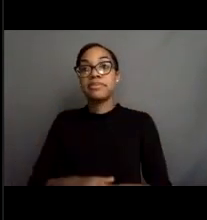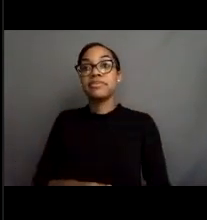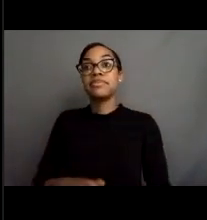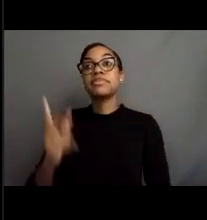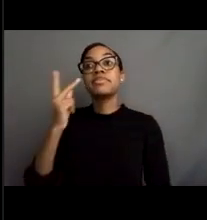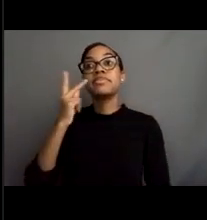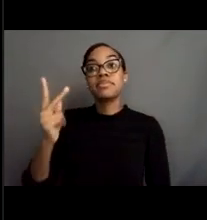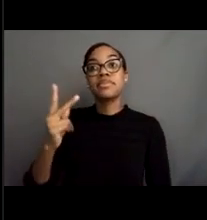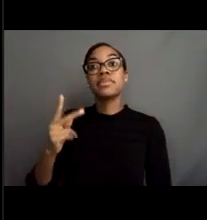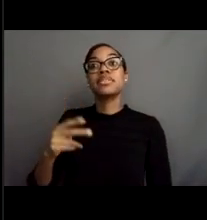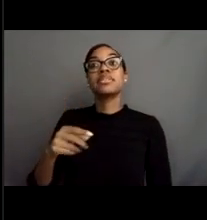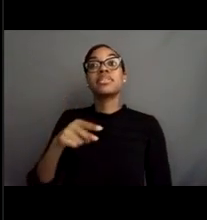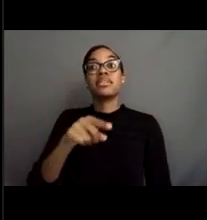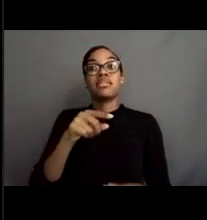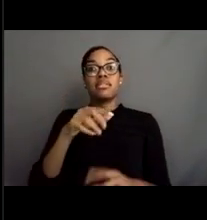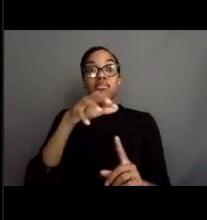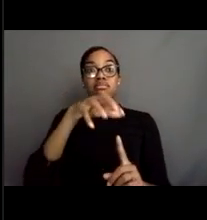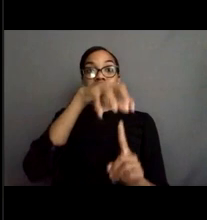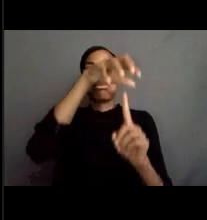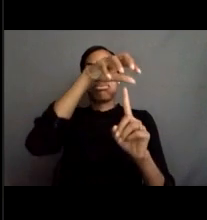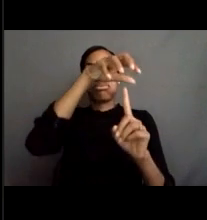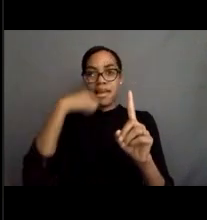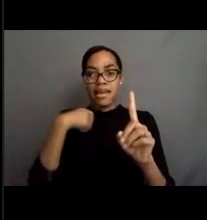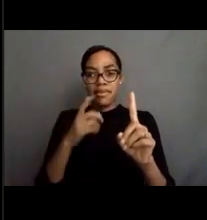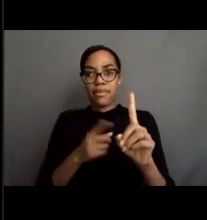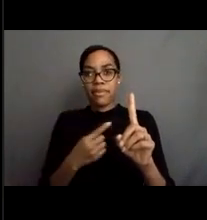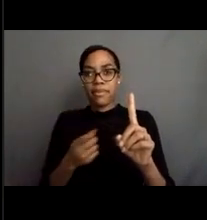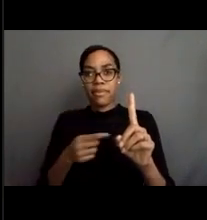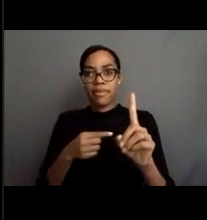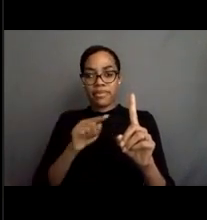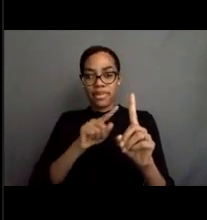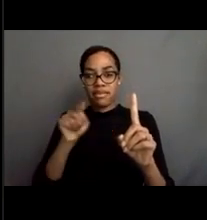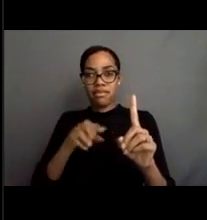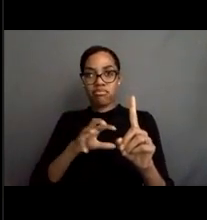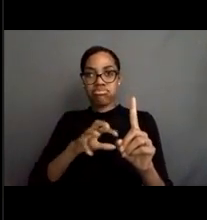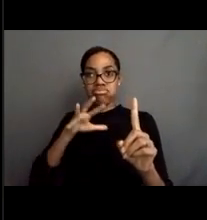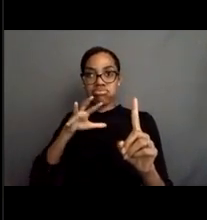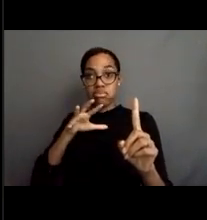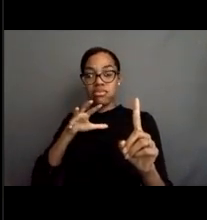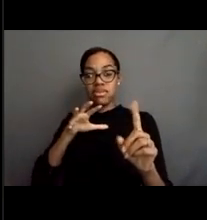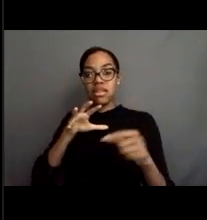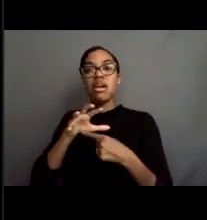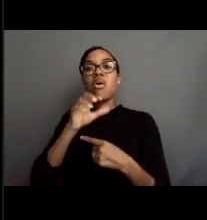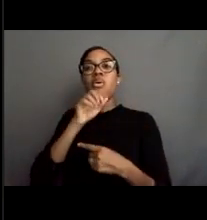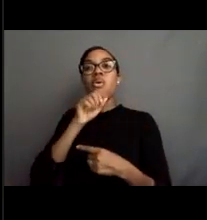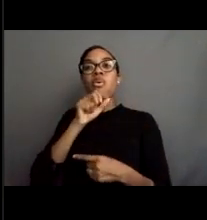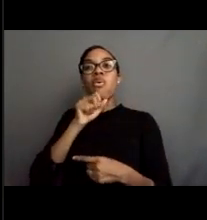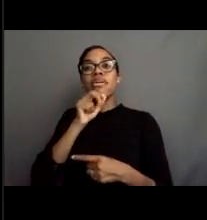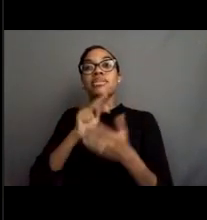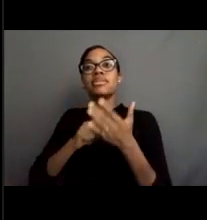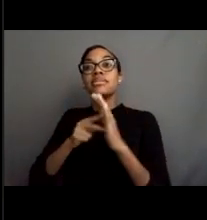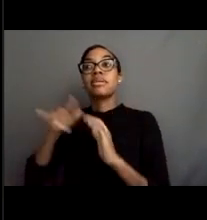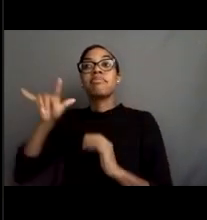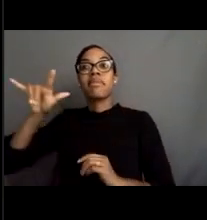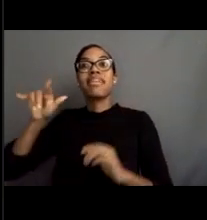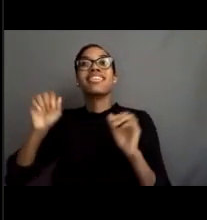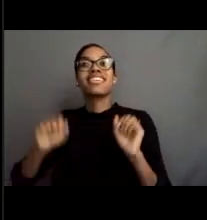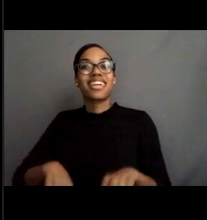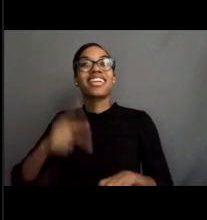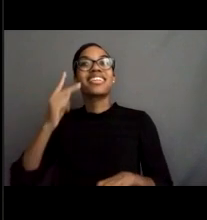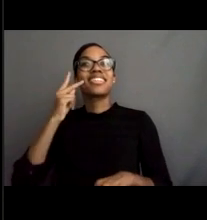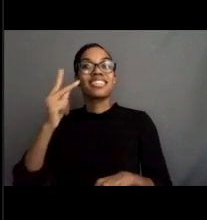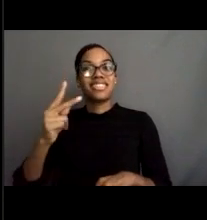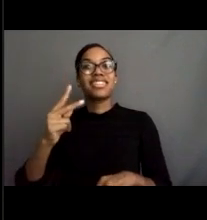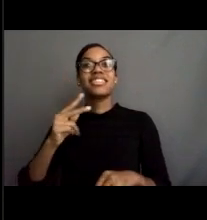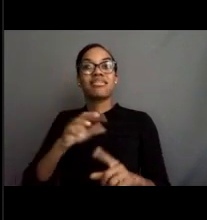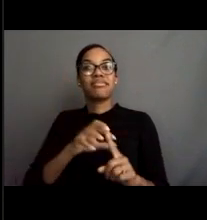was orange. And the reason why the parachute was bright orange is so that pilots can see the weather balloon.